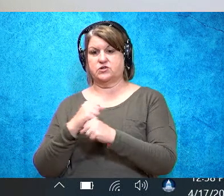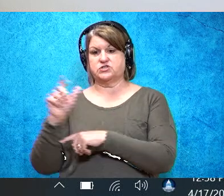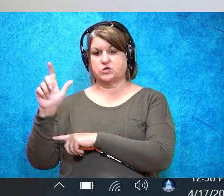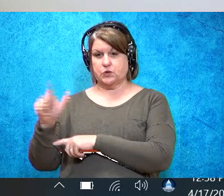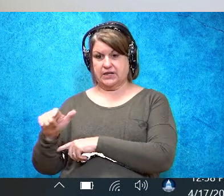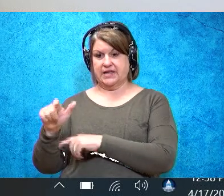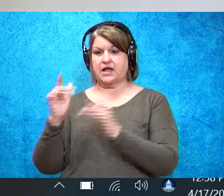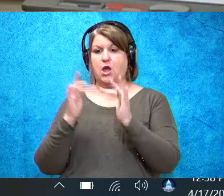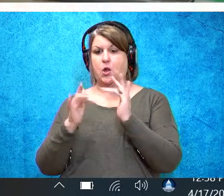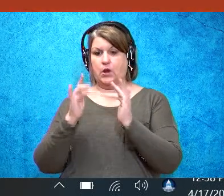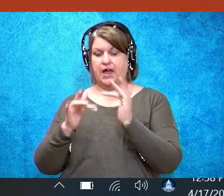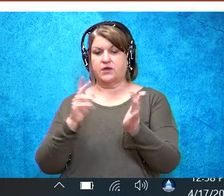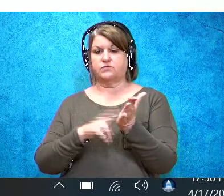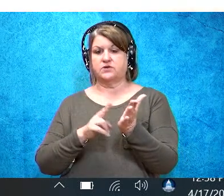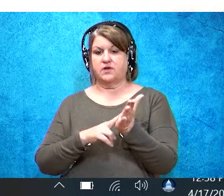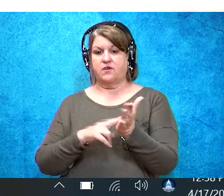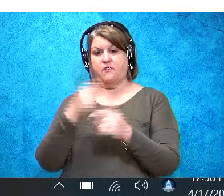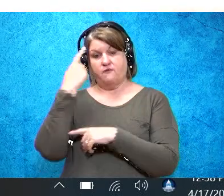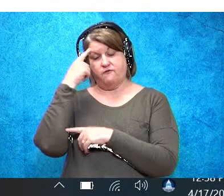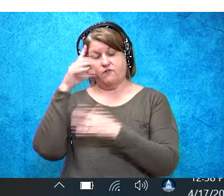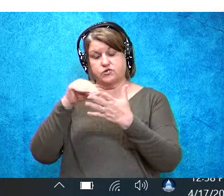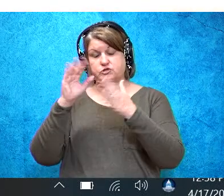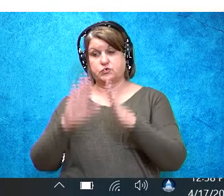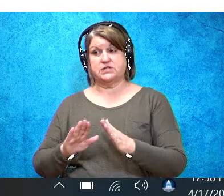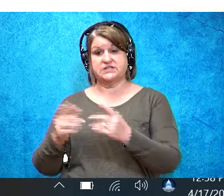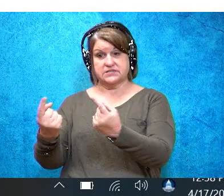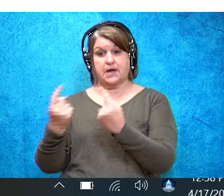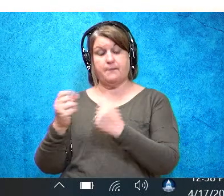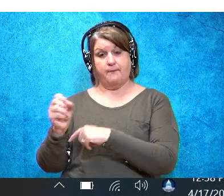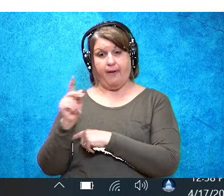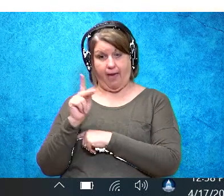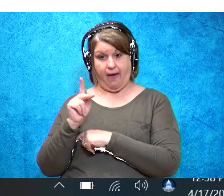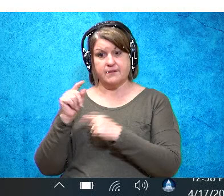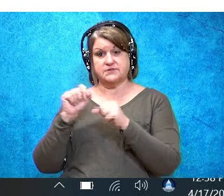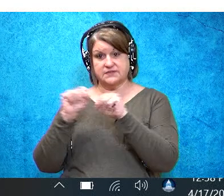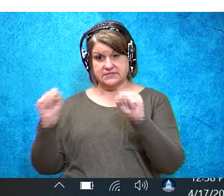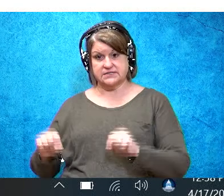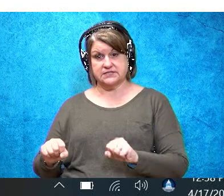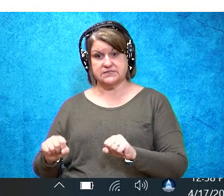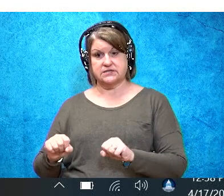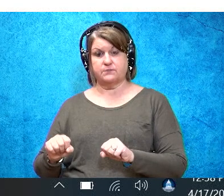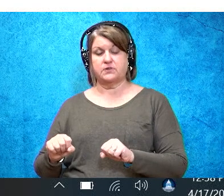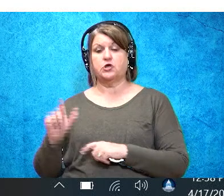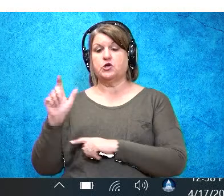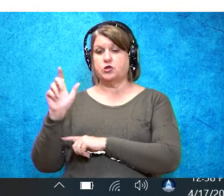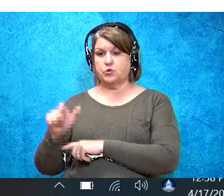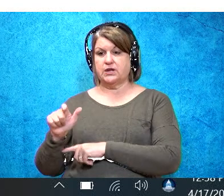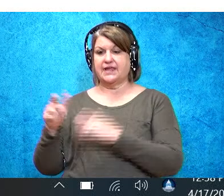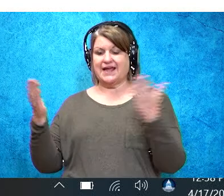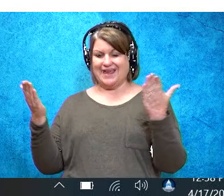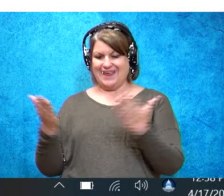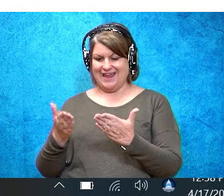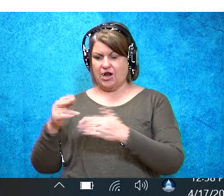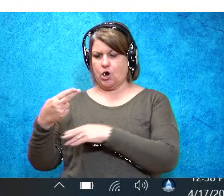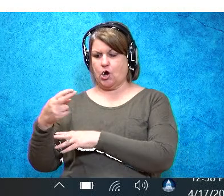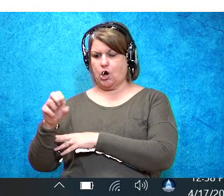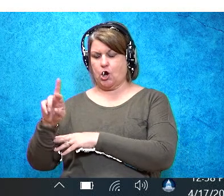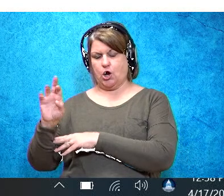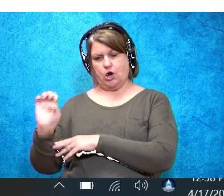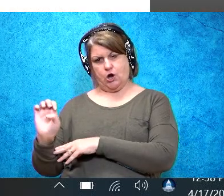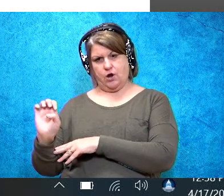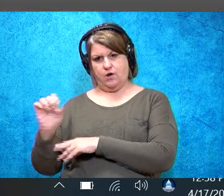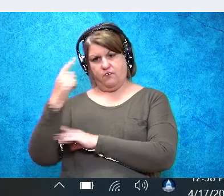For returning students, you scroll down and you click here for returning students.